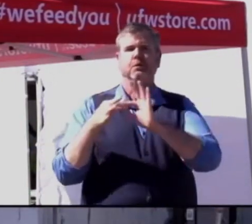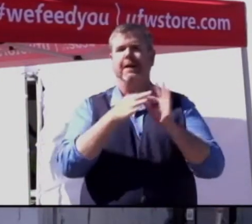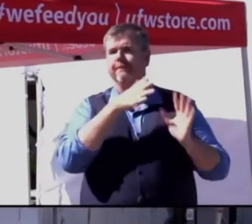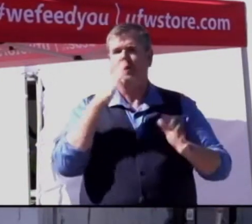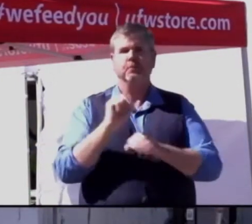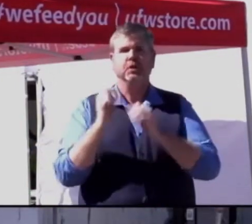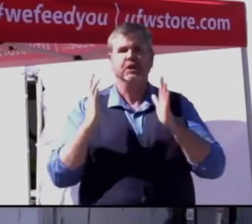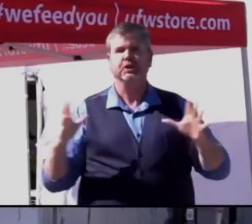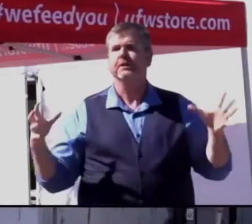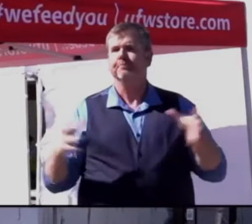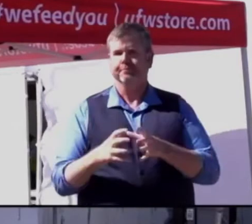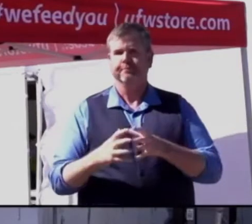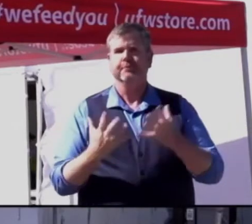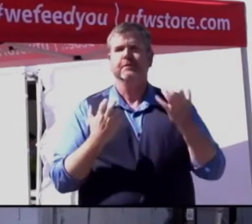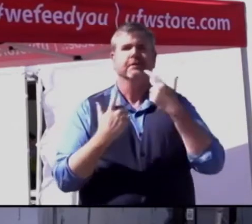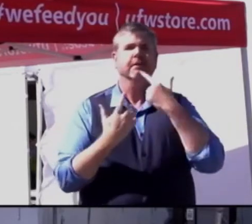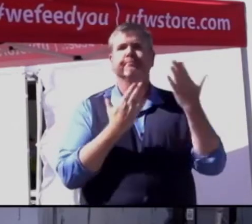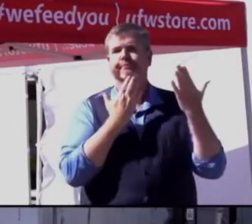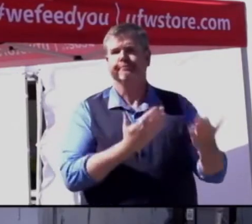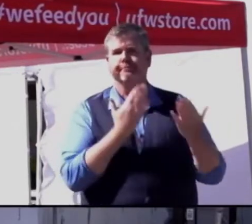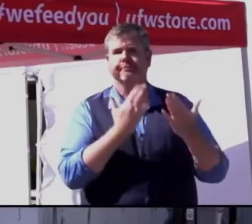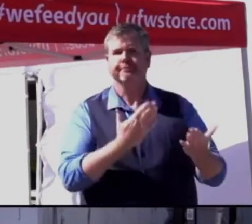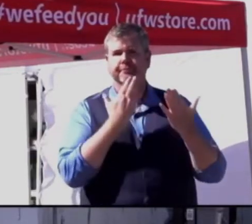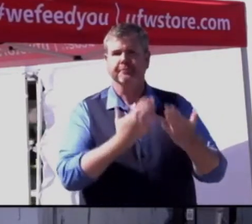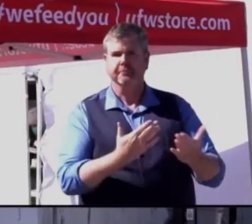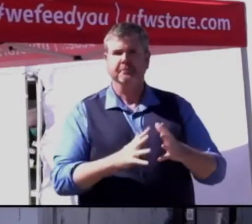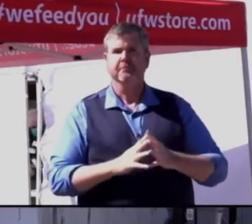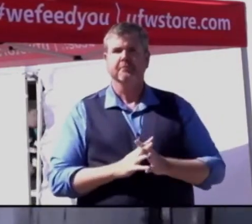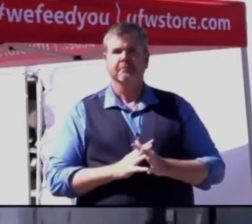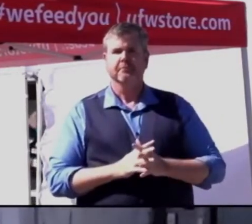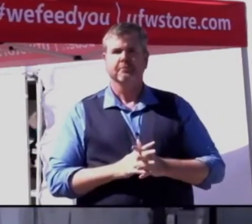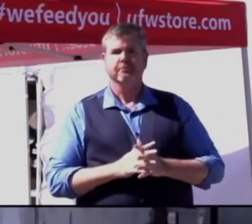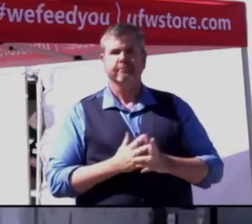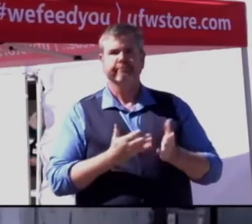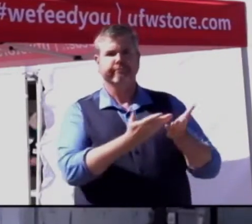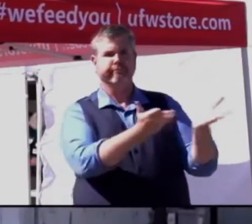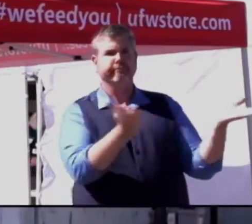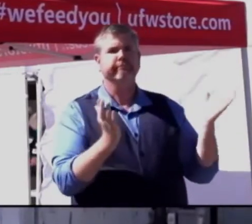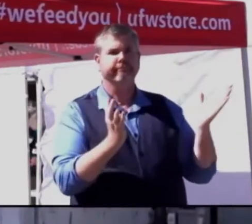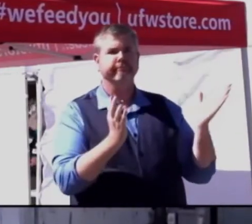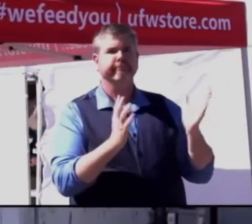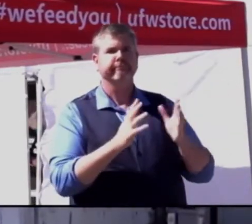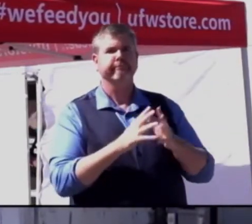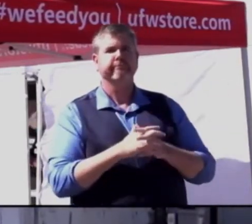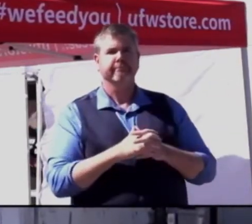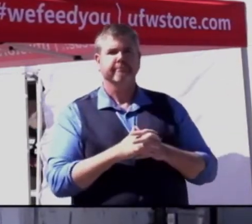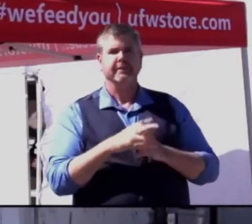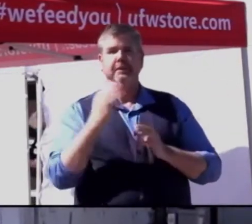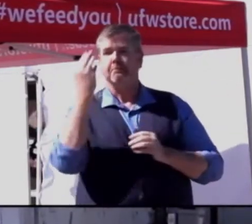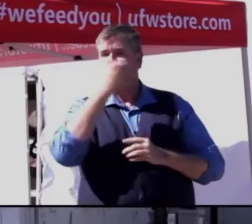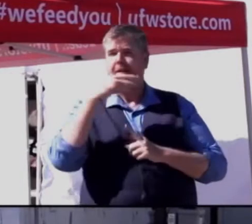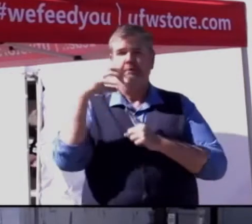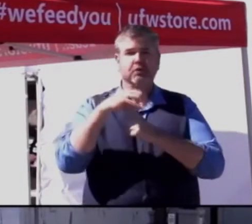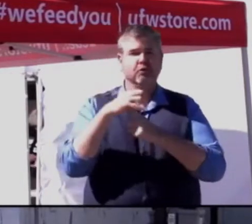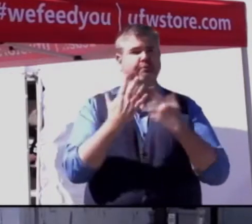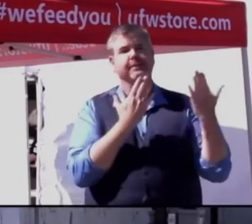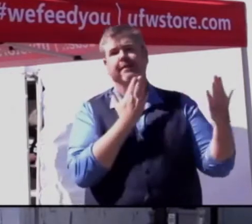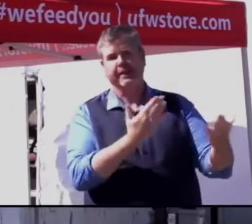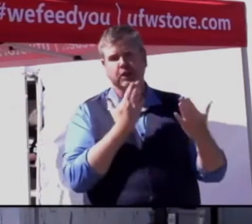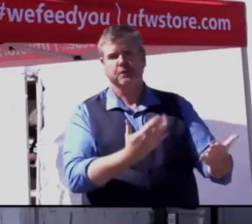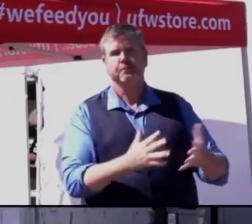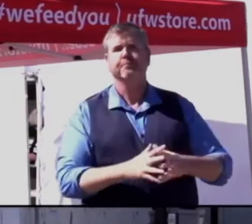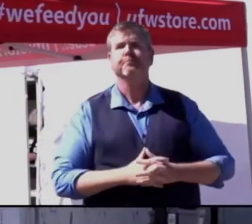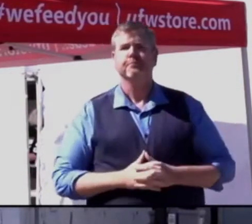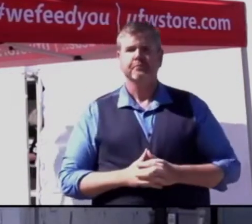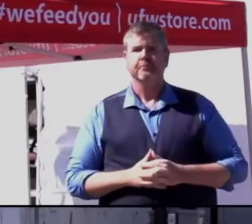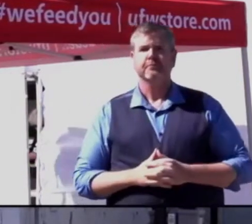say thank you to Shah Kazemi, CEO of Monterey Mushrooms, for